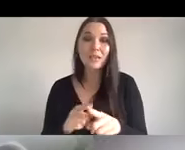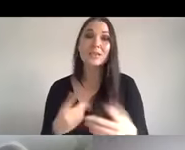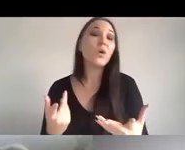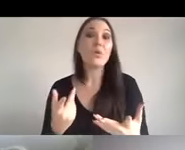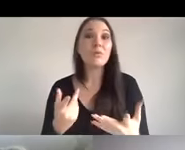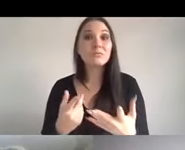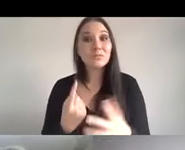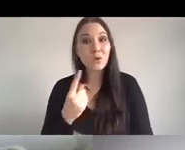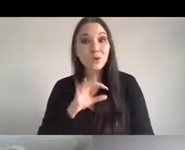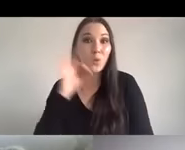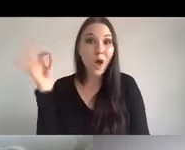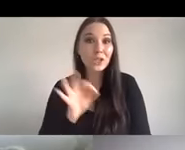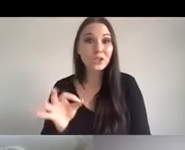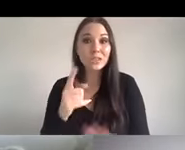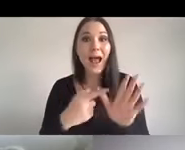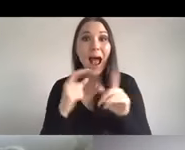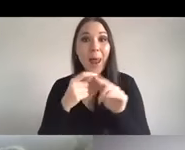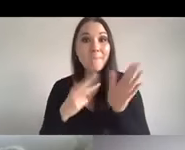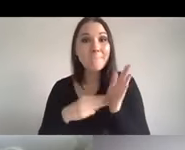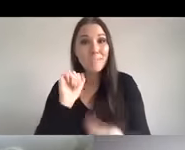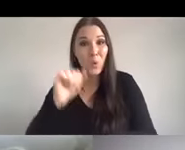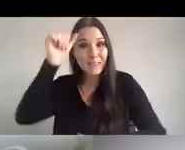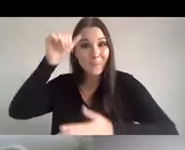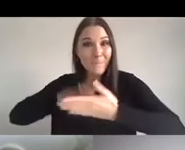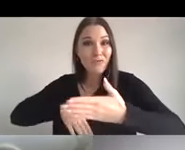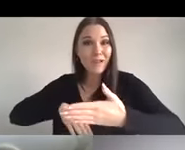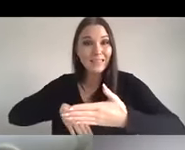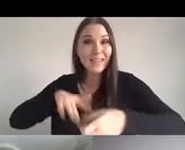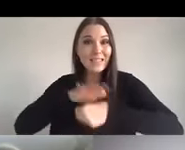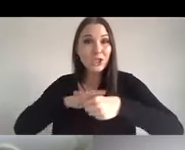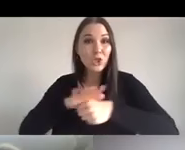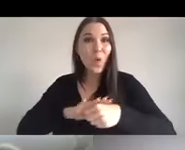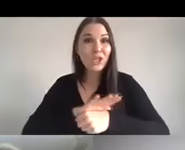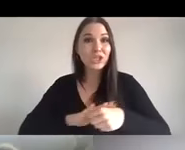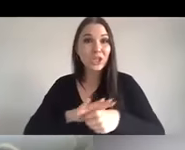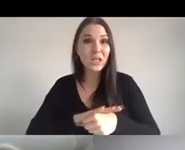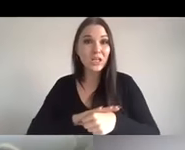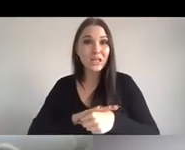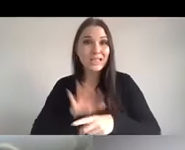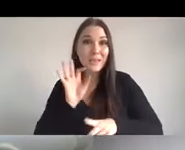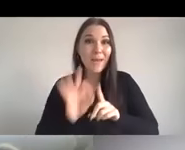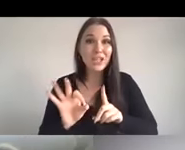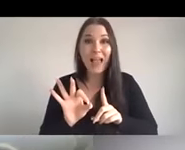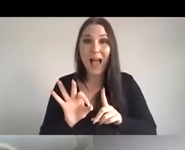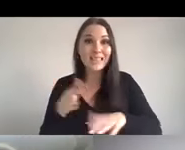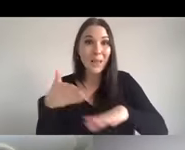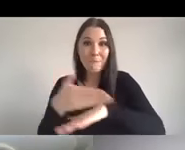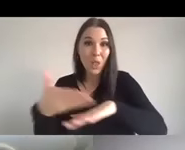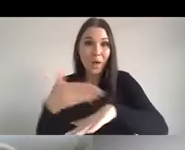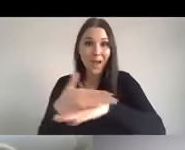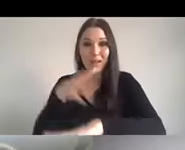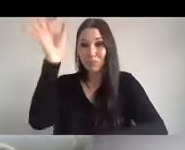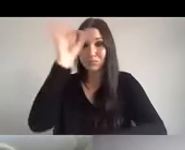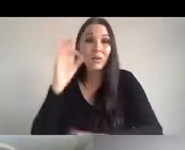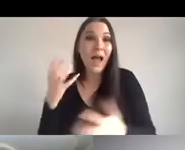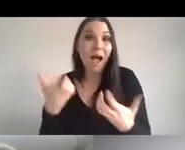Adam, what's your kind of experience in this situation about not having specialized employees? How do you communicate it with